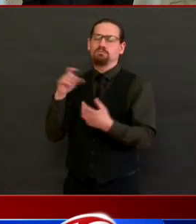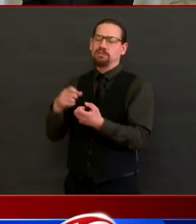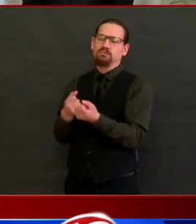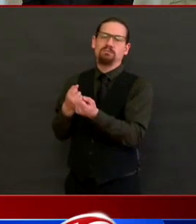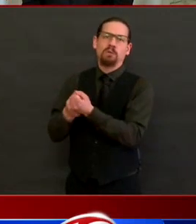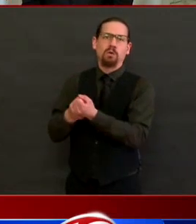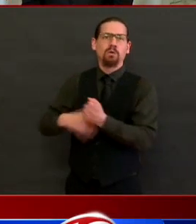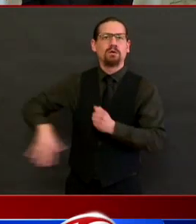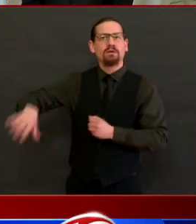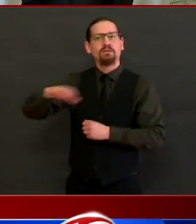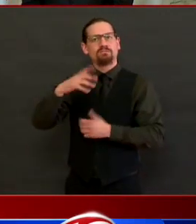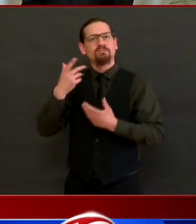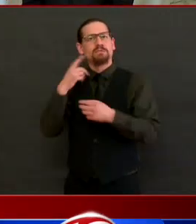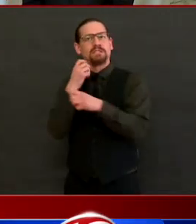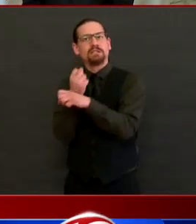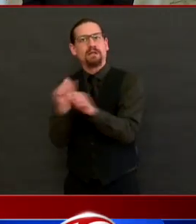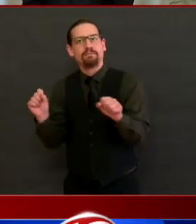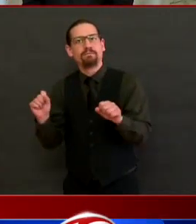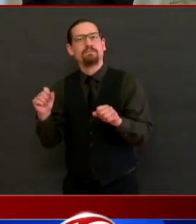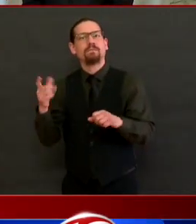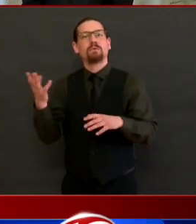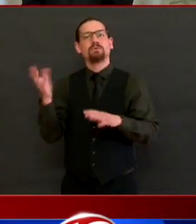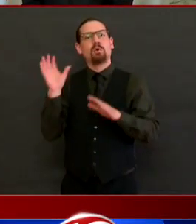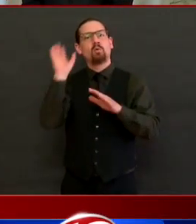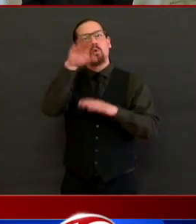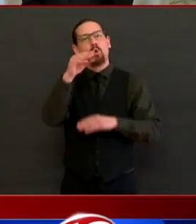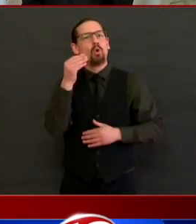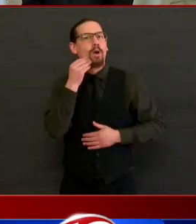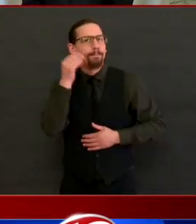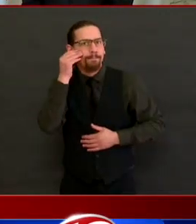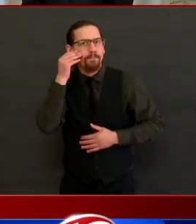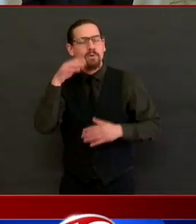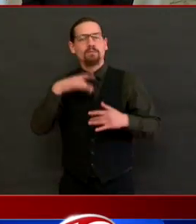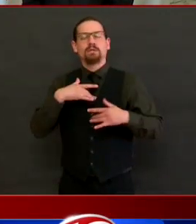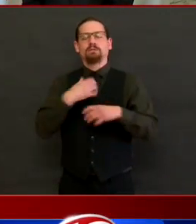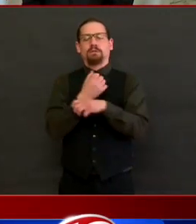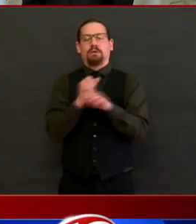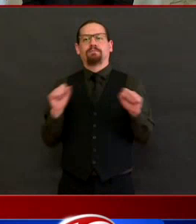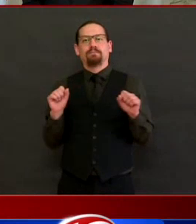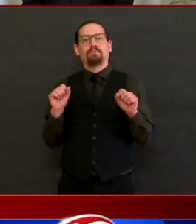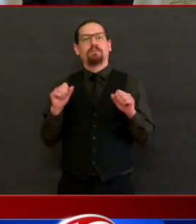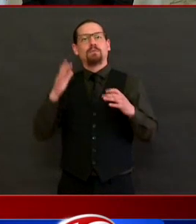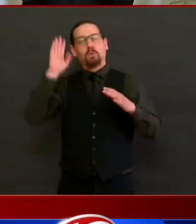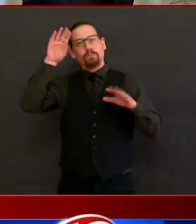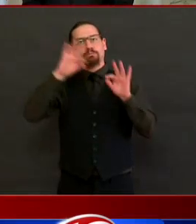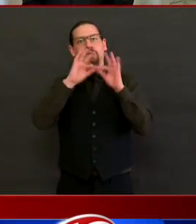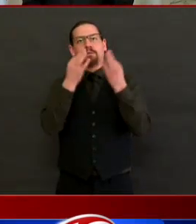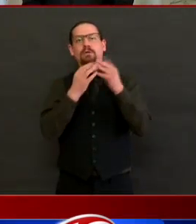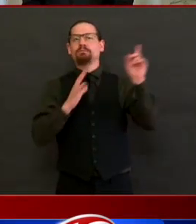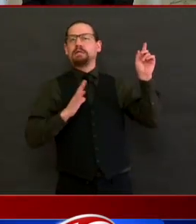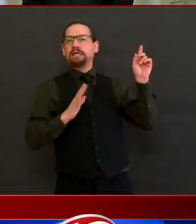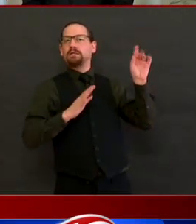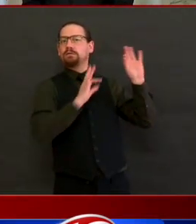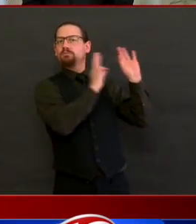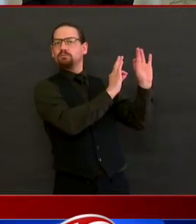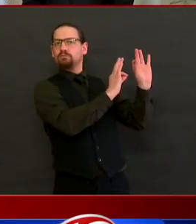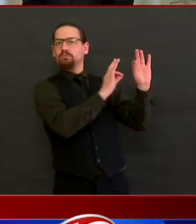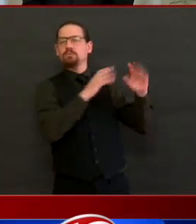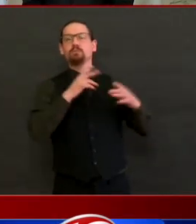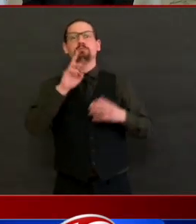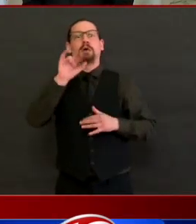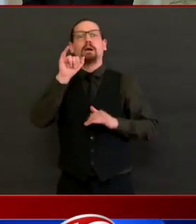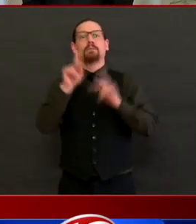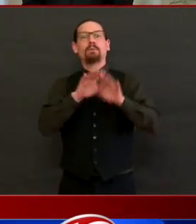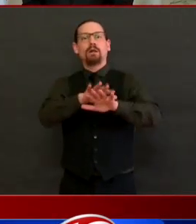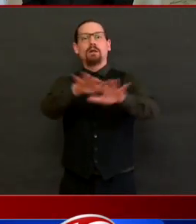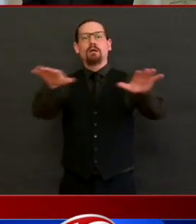yourself safe or quarantine and isolate if you need to. So I hope some of this gives you some sense of relief. And again, I hope that by this